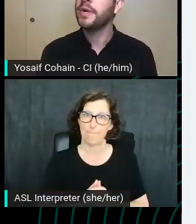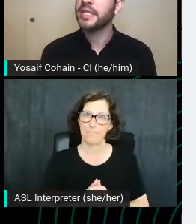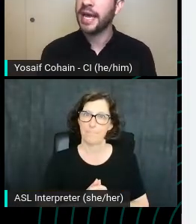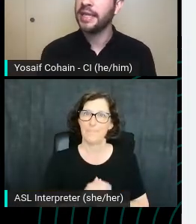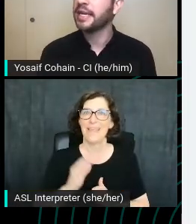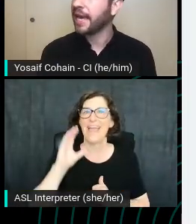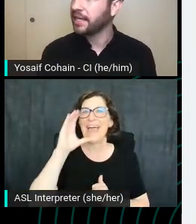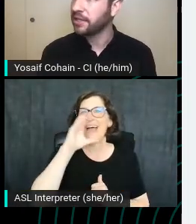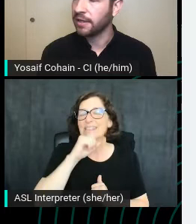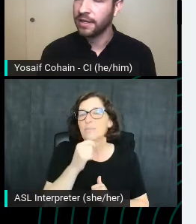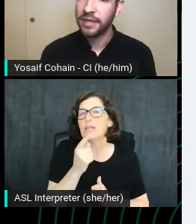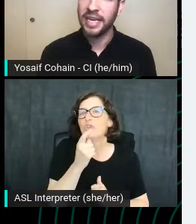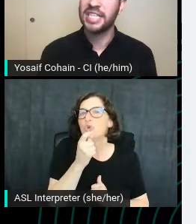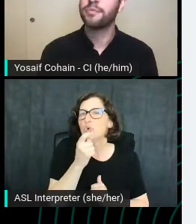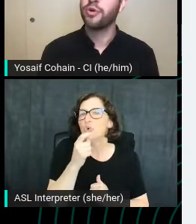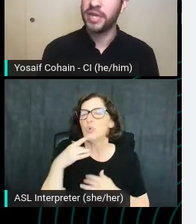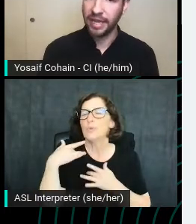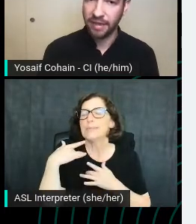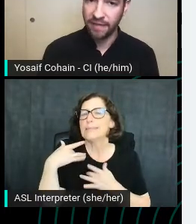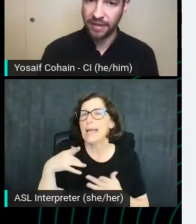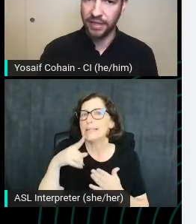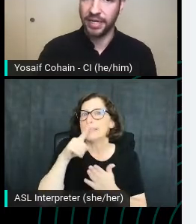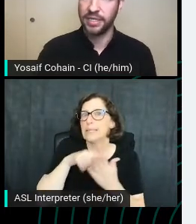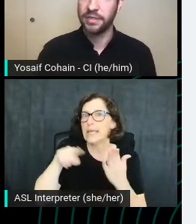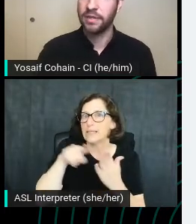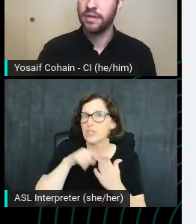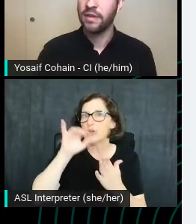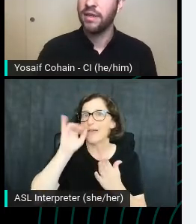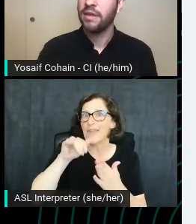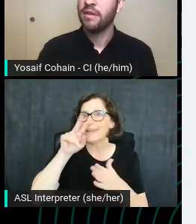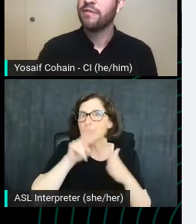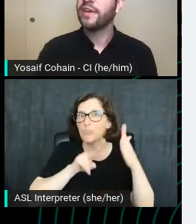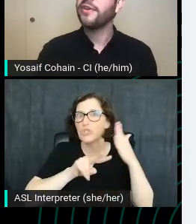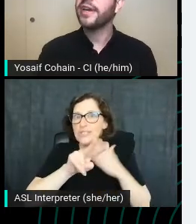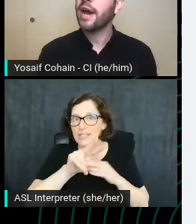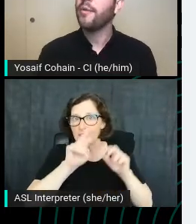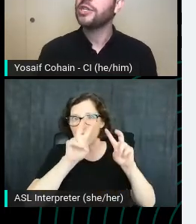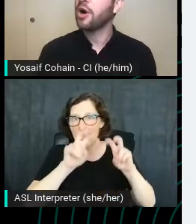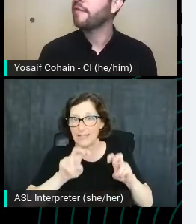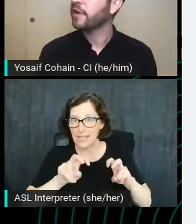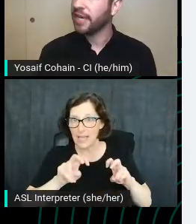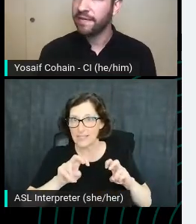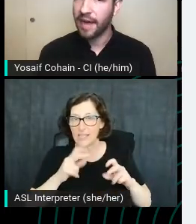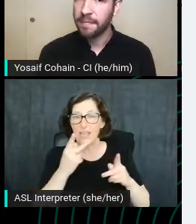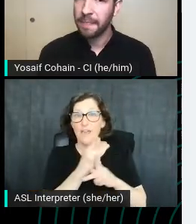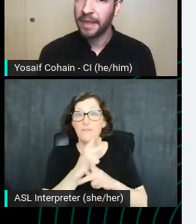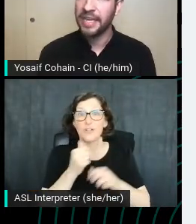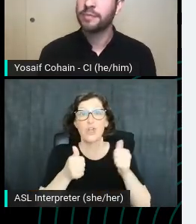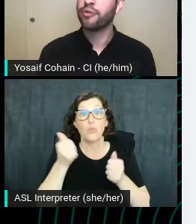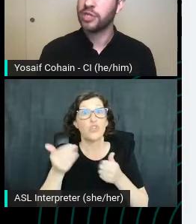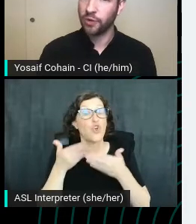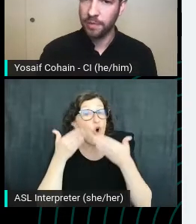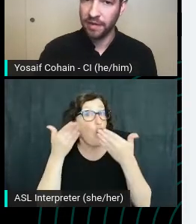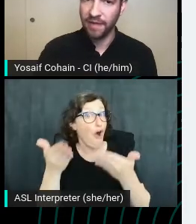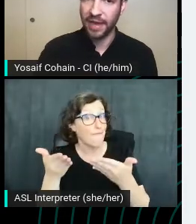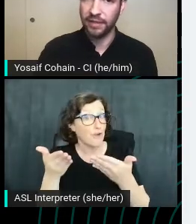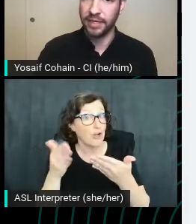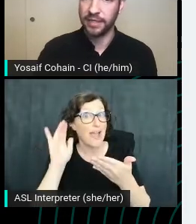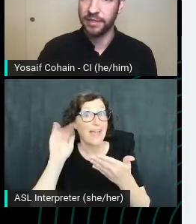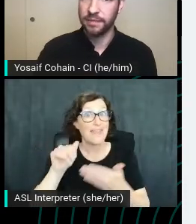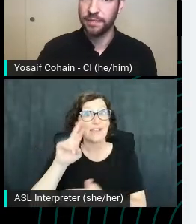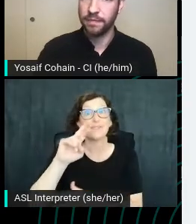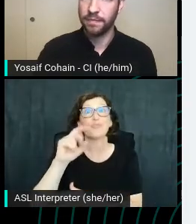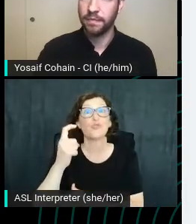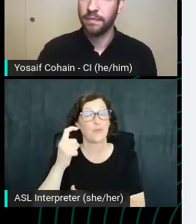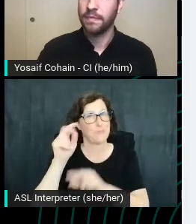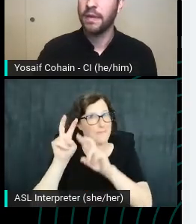Estimating who is likely to cancel is predictive analytics. Figuring out which offer to give them is prescriptive